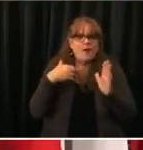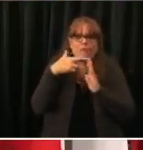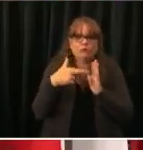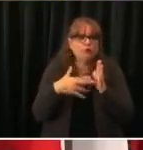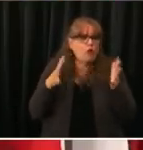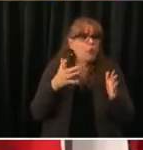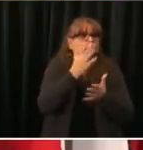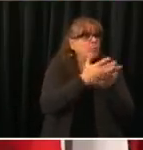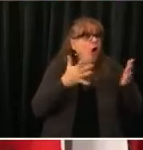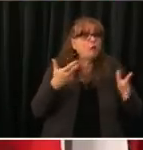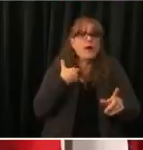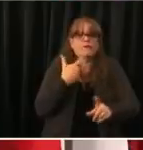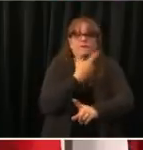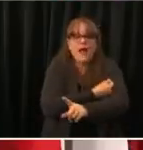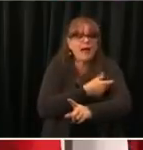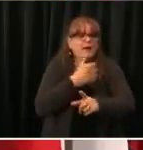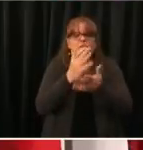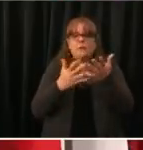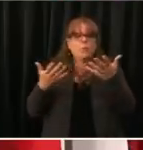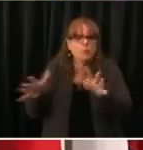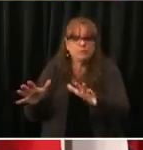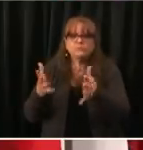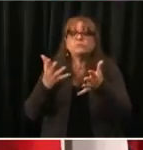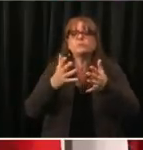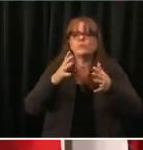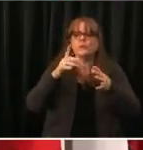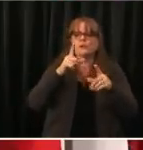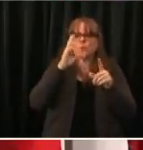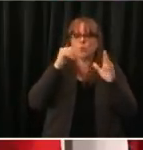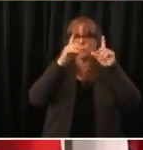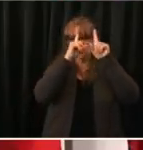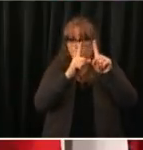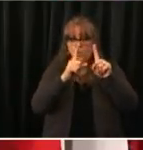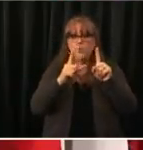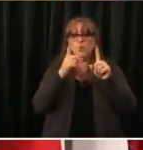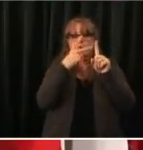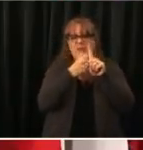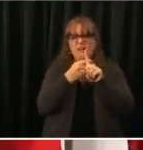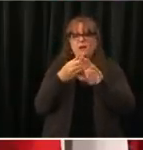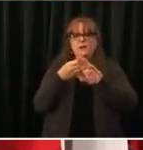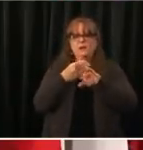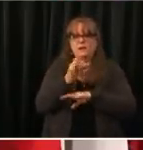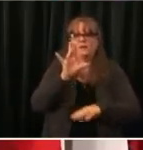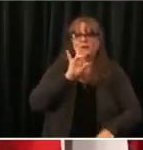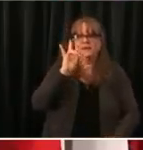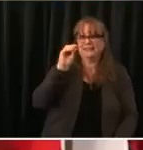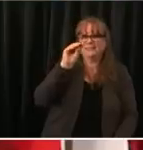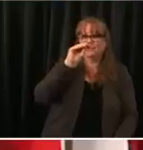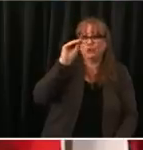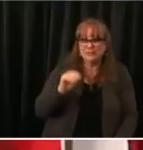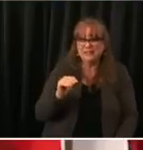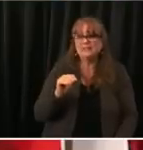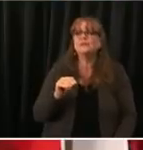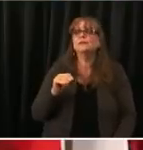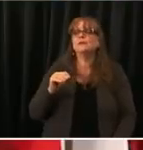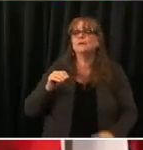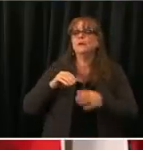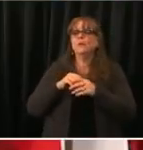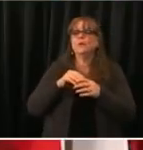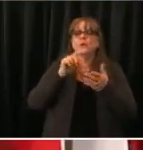get to 70%. If you wait that long, you're going to have a 2-week or 3-week period where you're just not administering as many doses as you